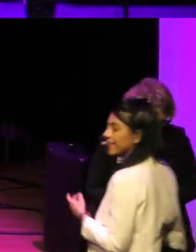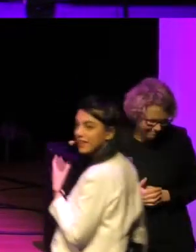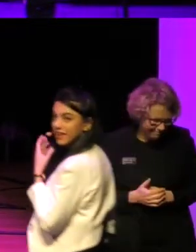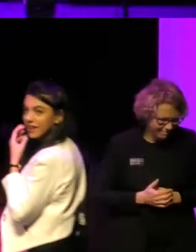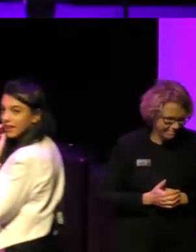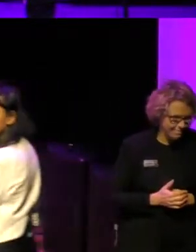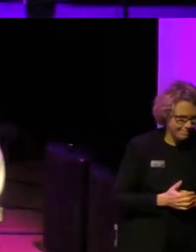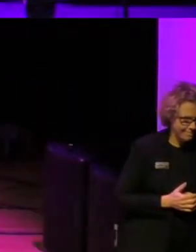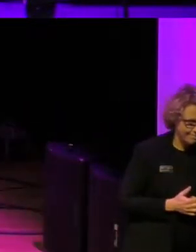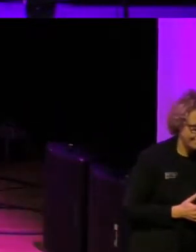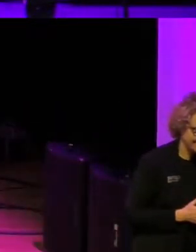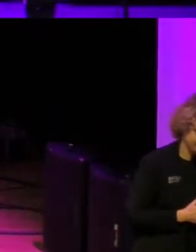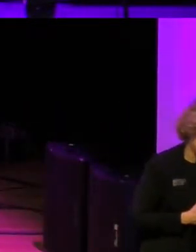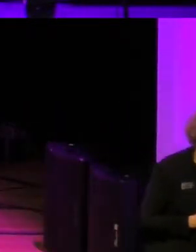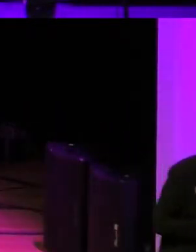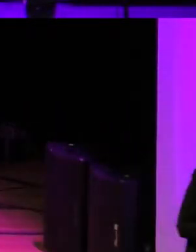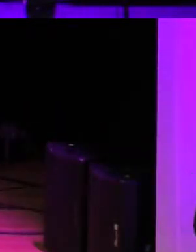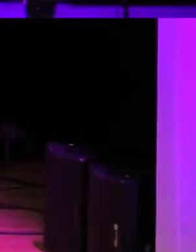Thank you.